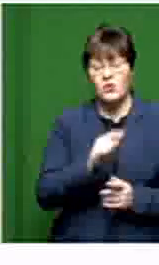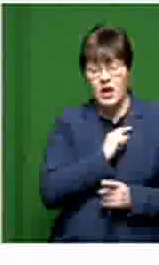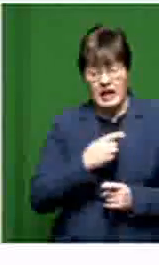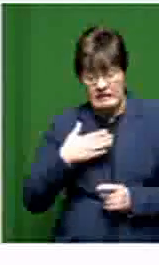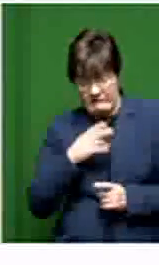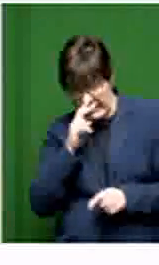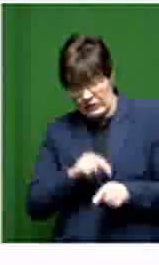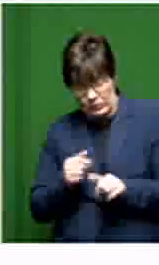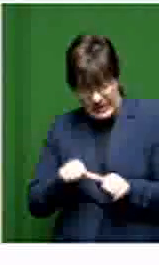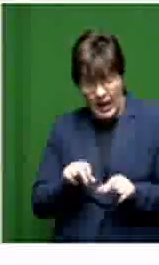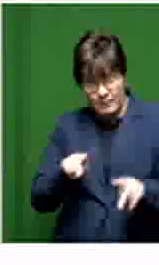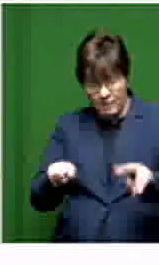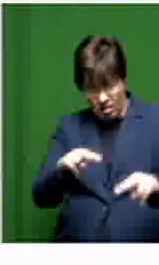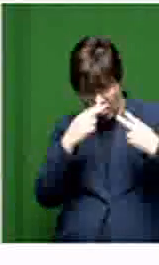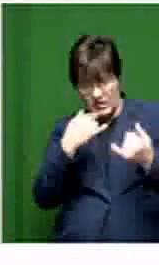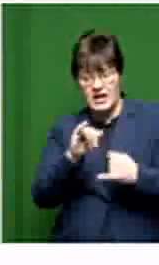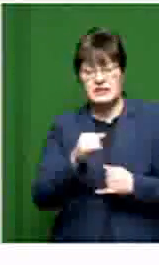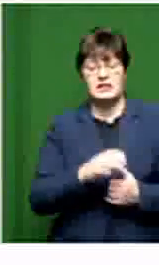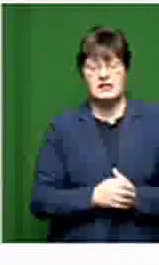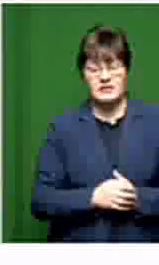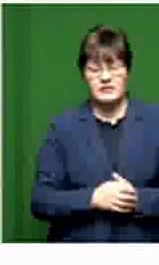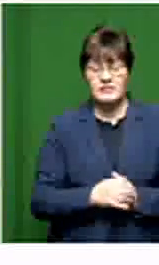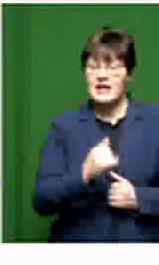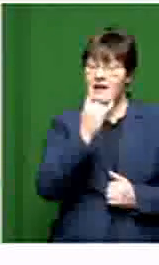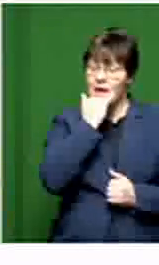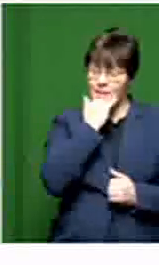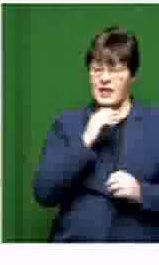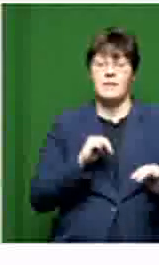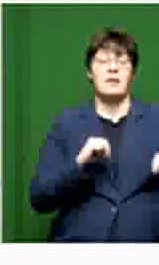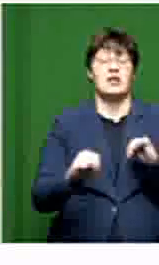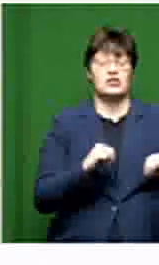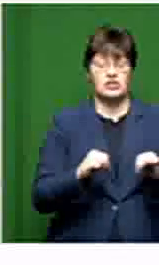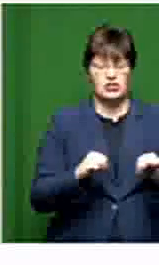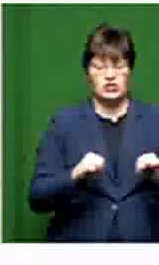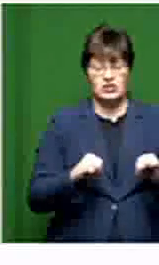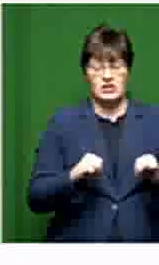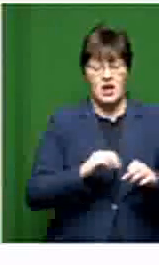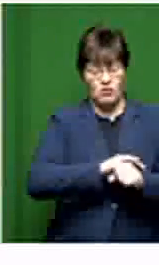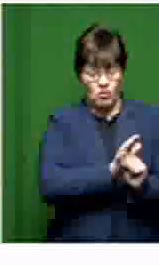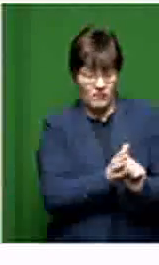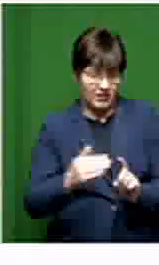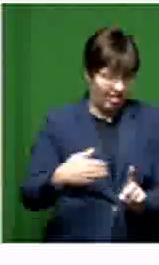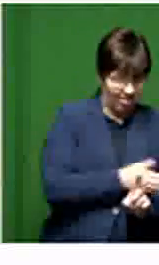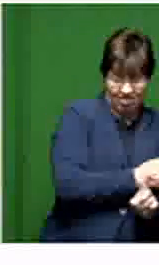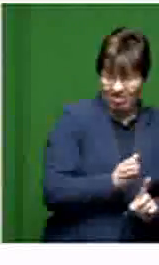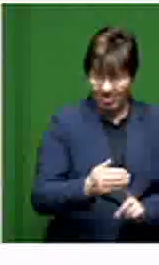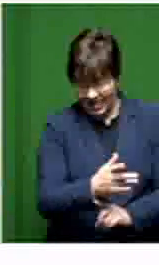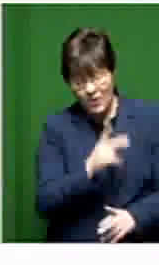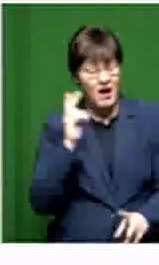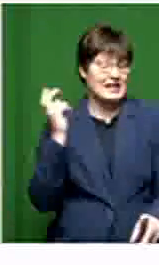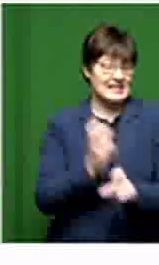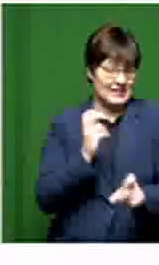public forefront. And glad to hear that you've managed to maneuver this particular period, which has been